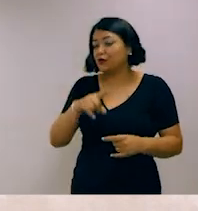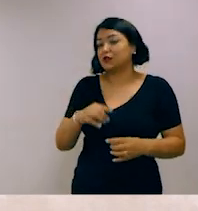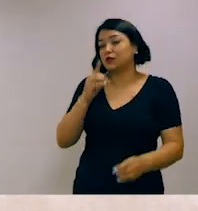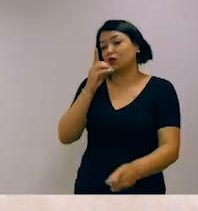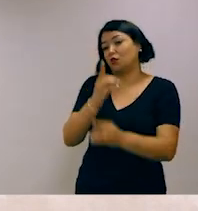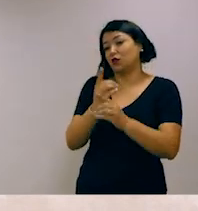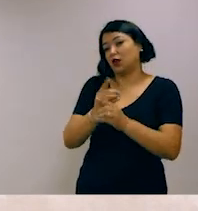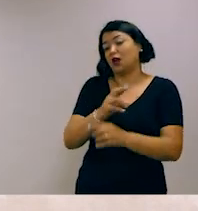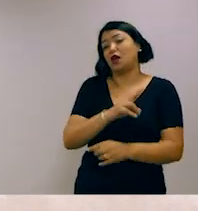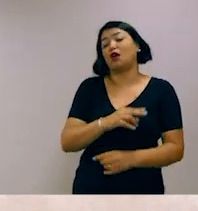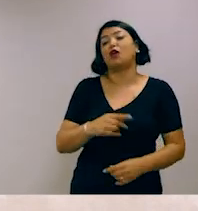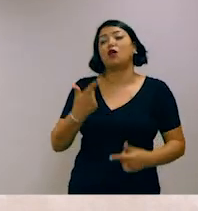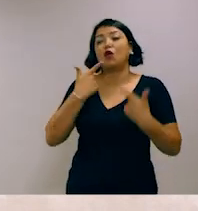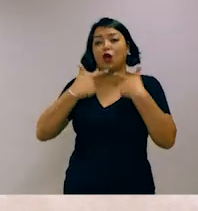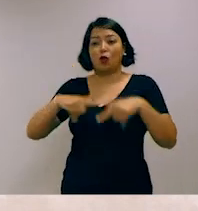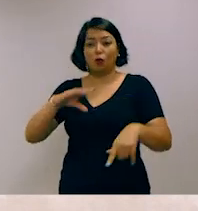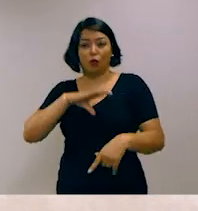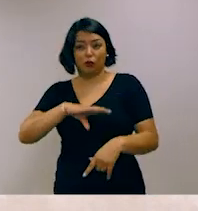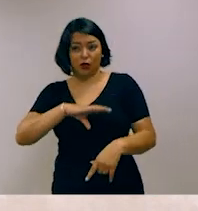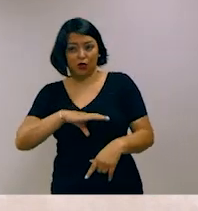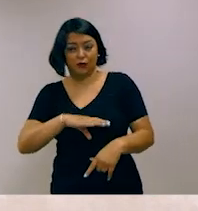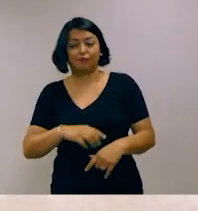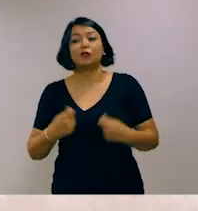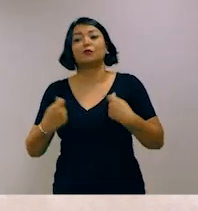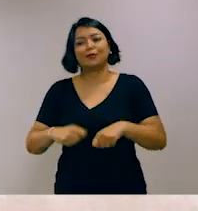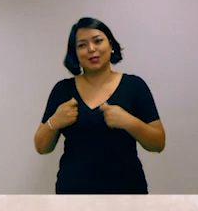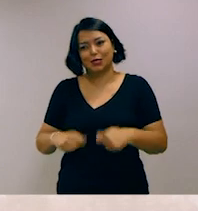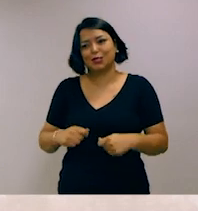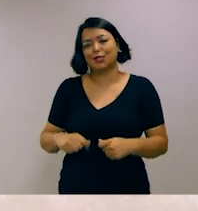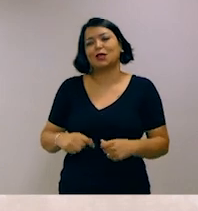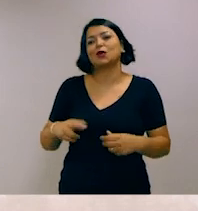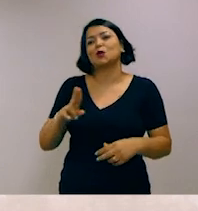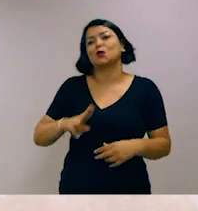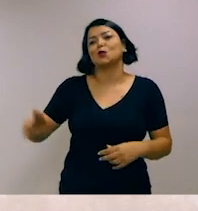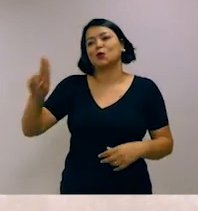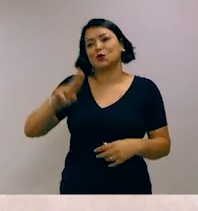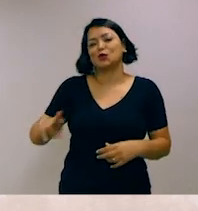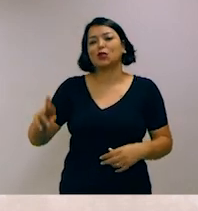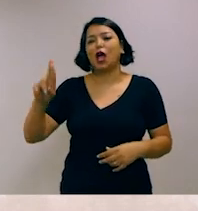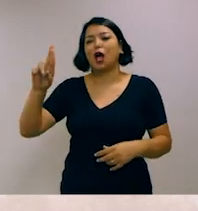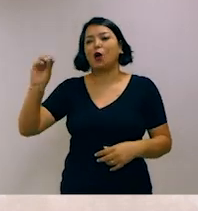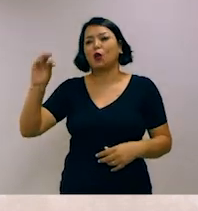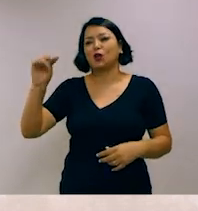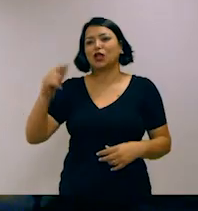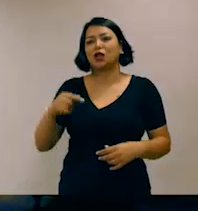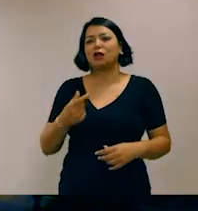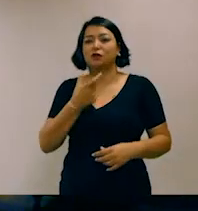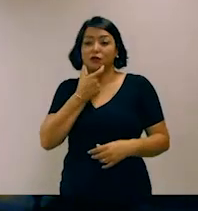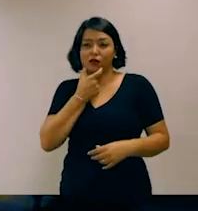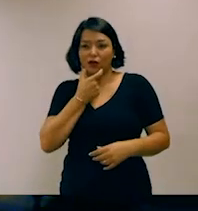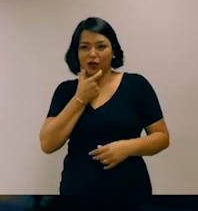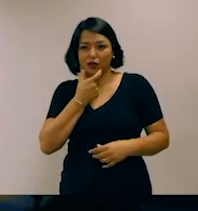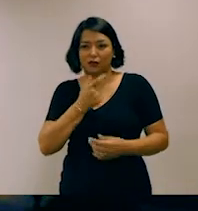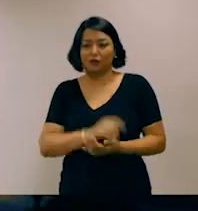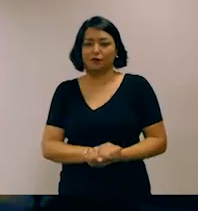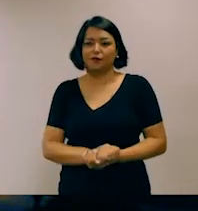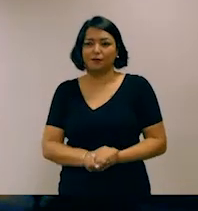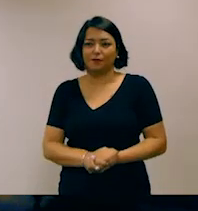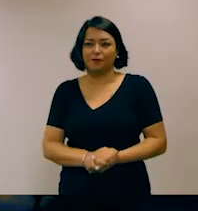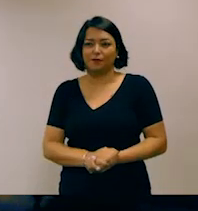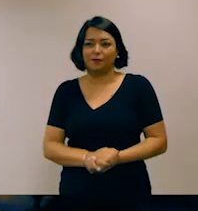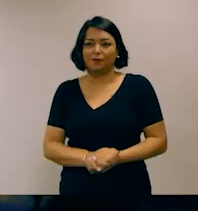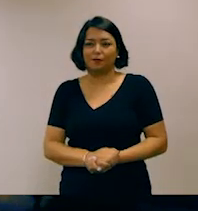was very scarce, and I had to work with scripts in English. And so I basically